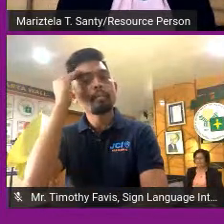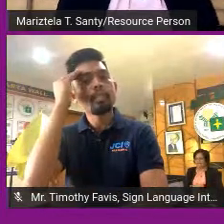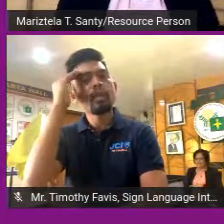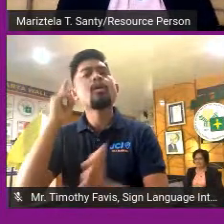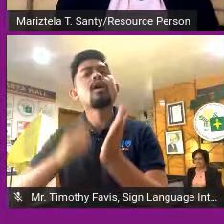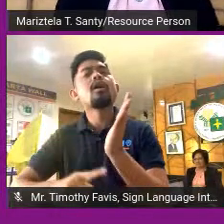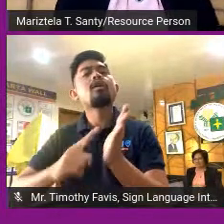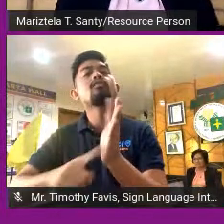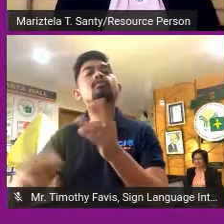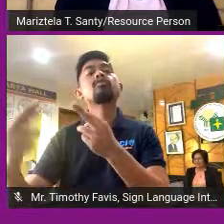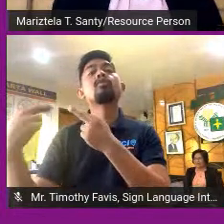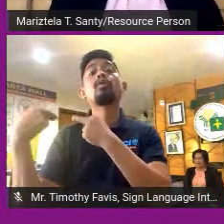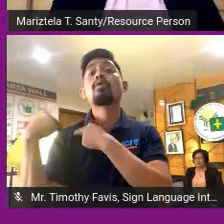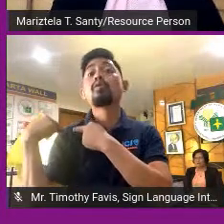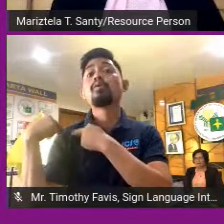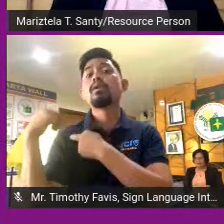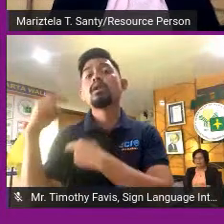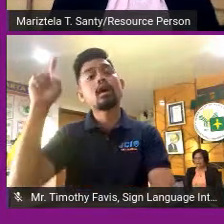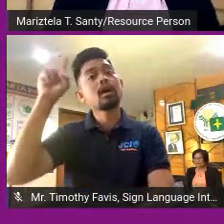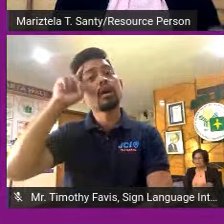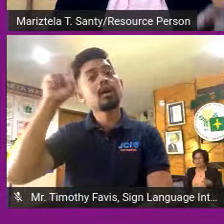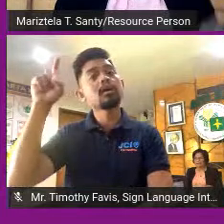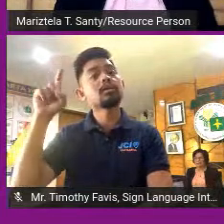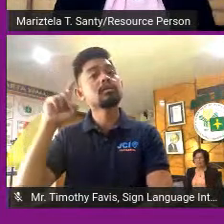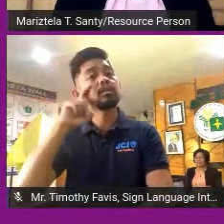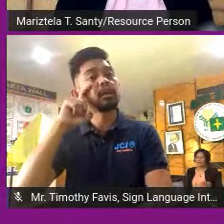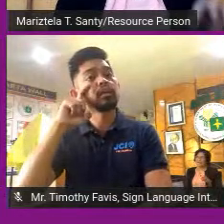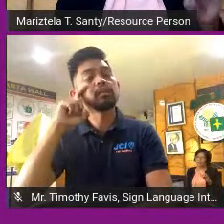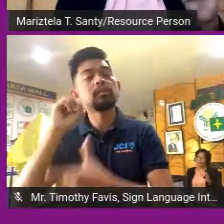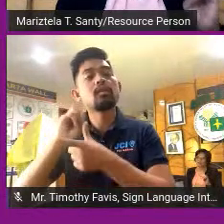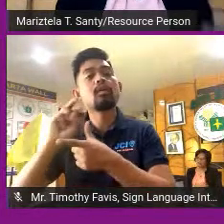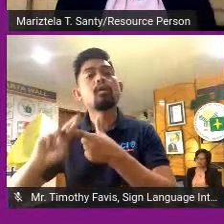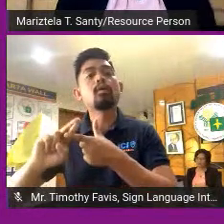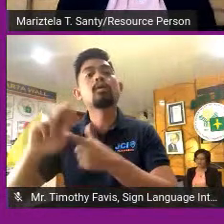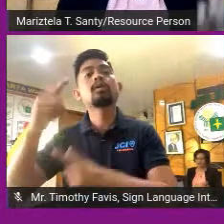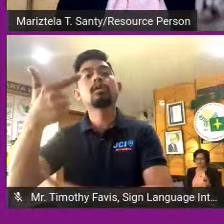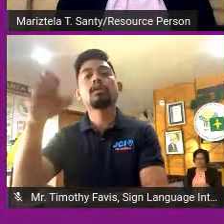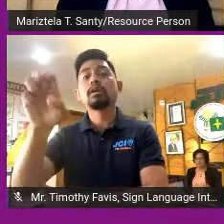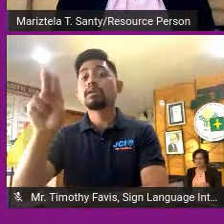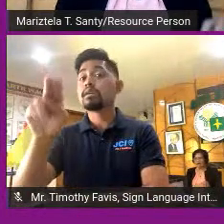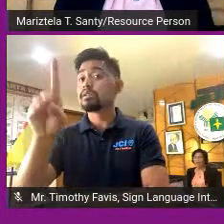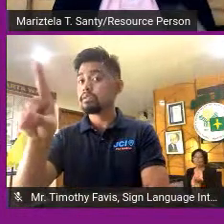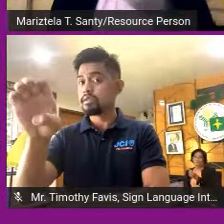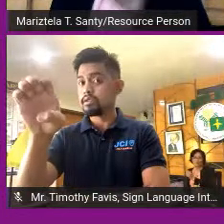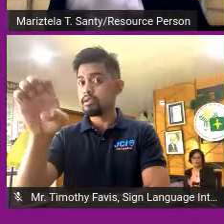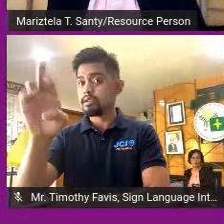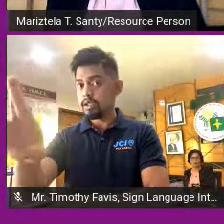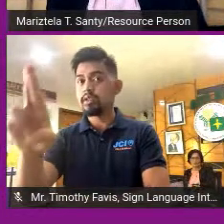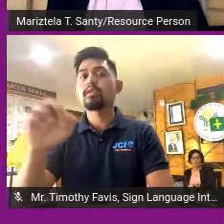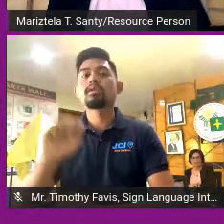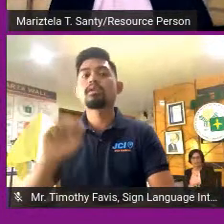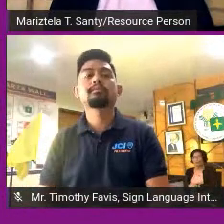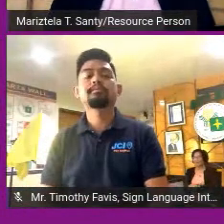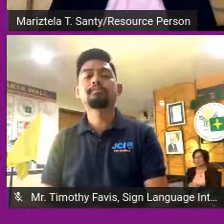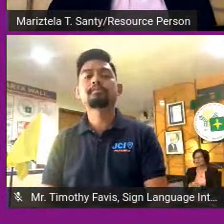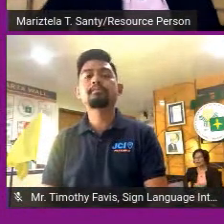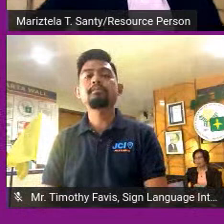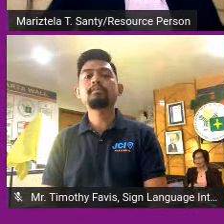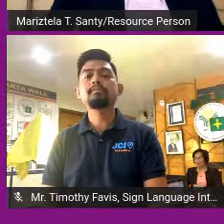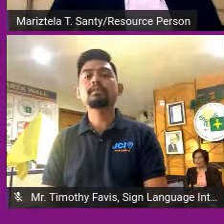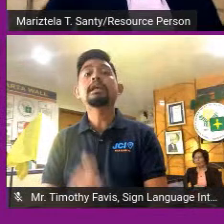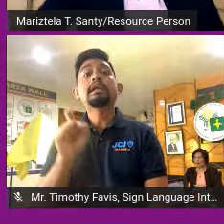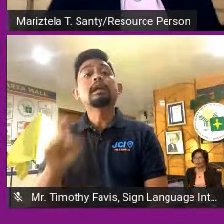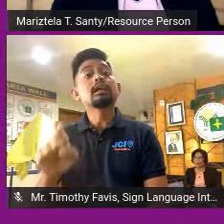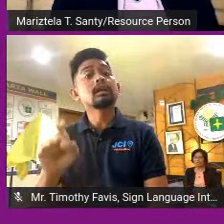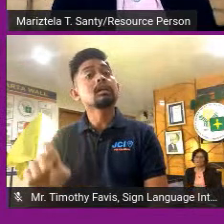sex and gender. Because in God, we will be dealing from the very start of GST up to the completion